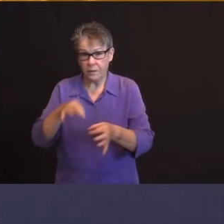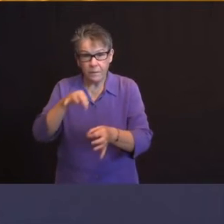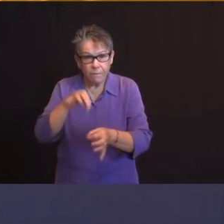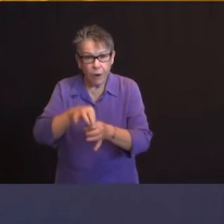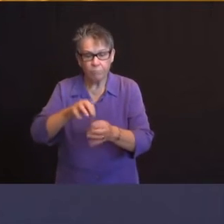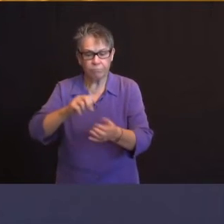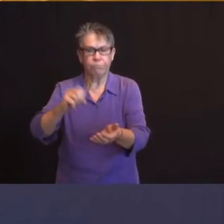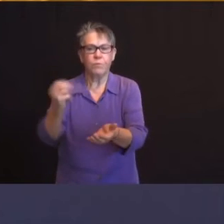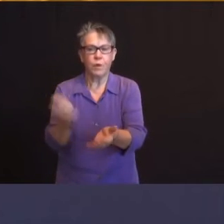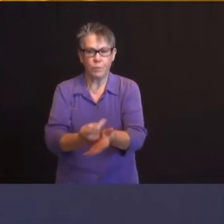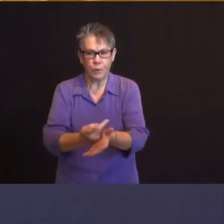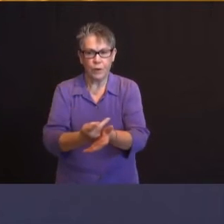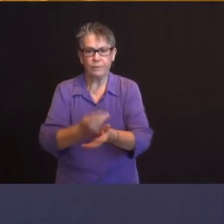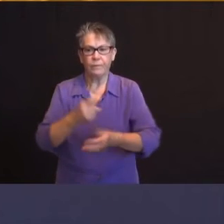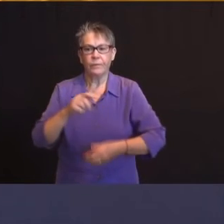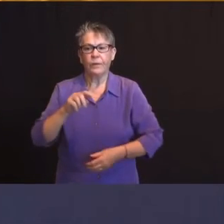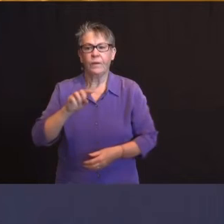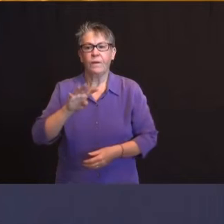4,635,000.